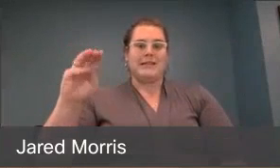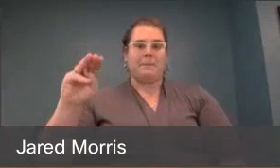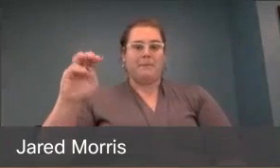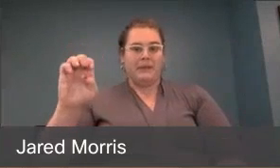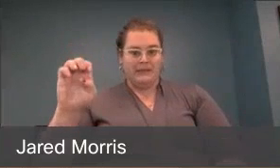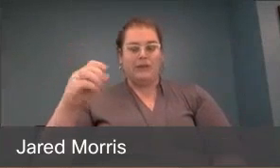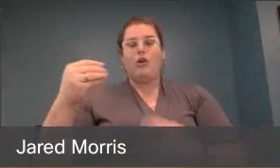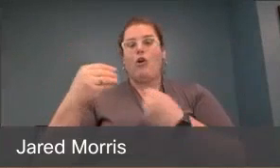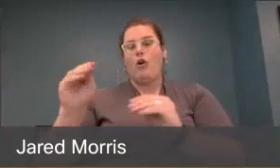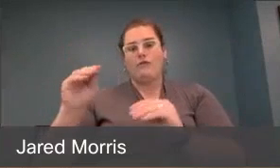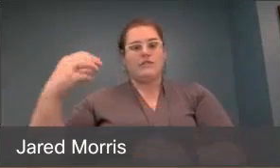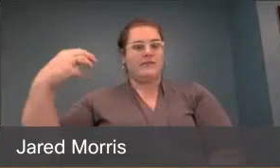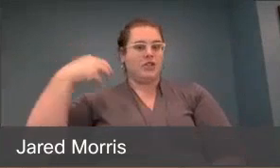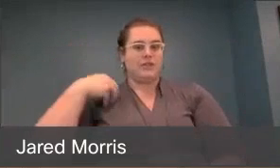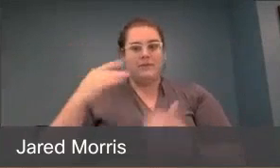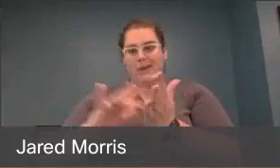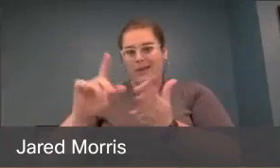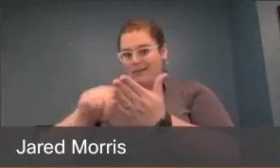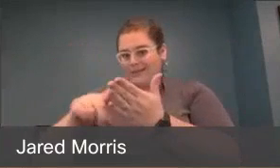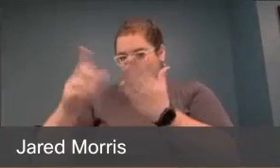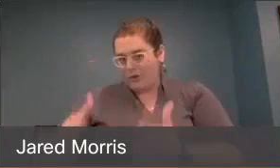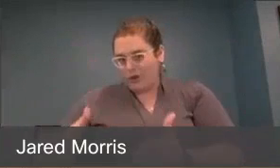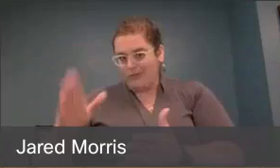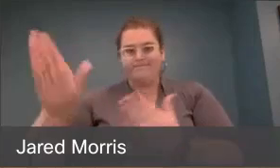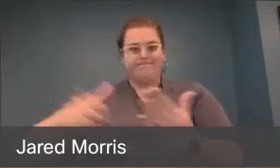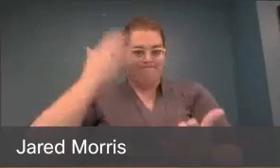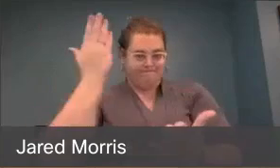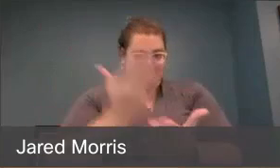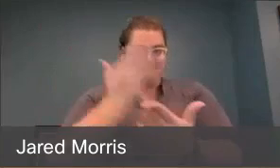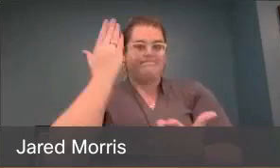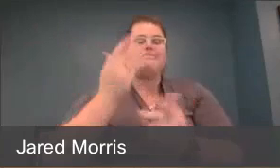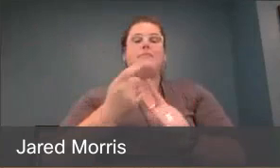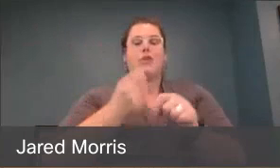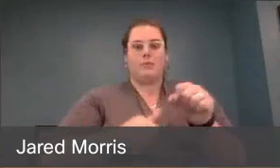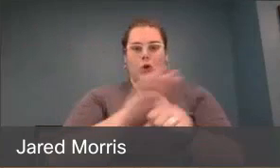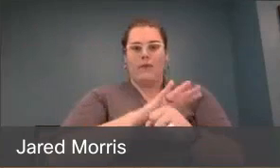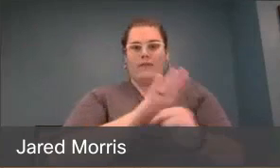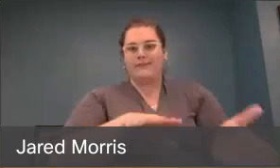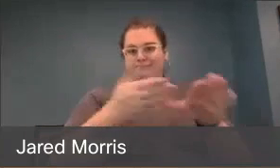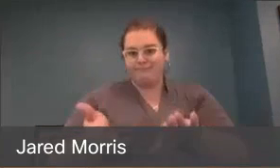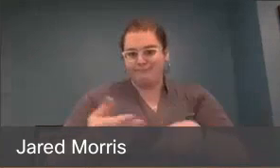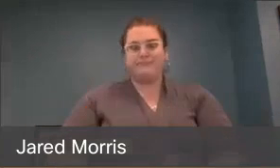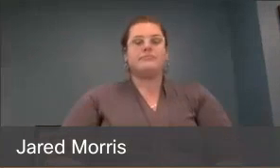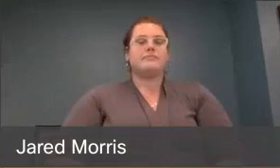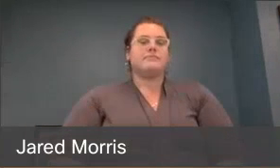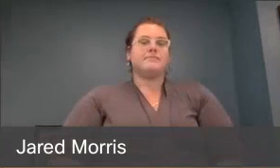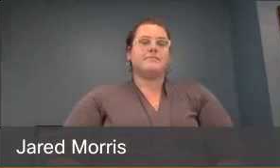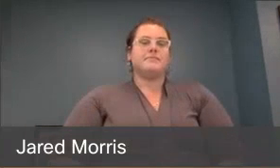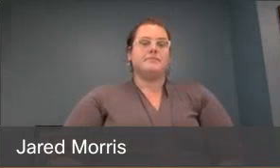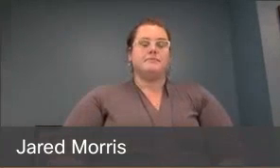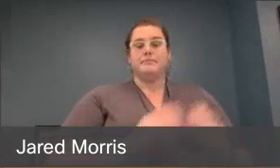our distribution of positive cases by setting, by month. Again, thankfully,